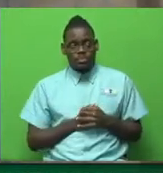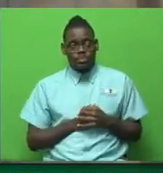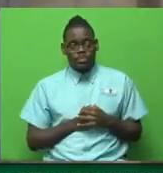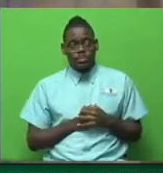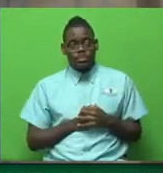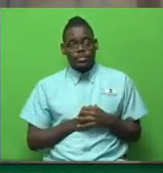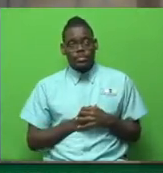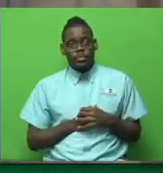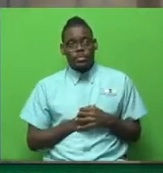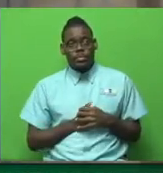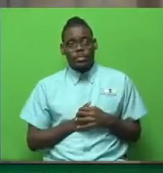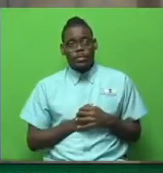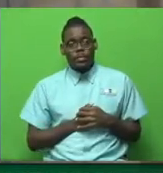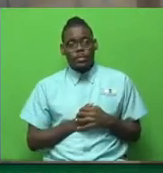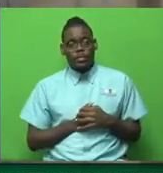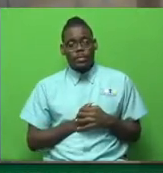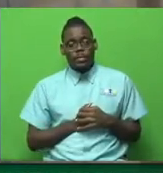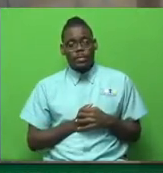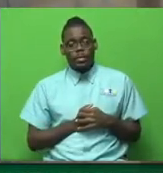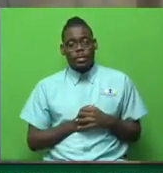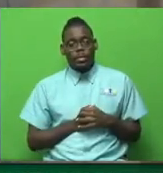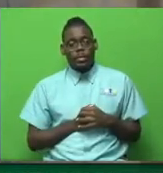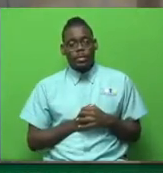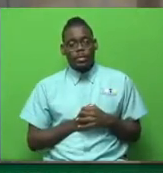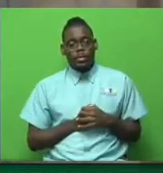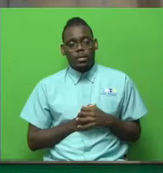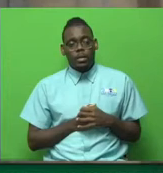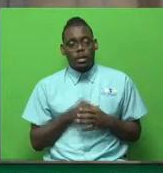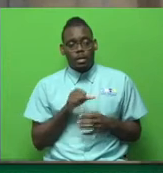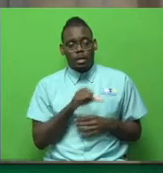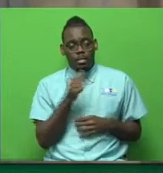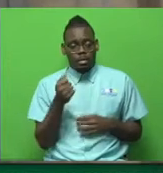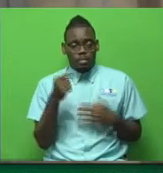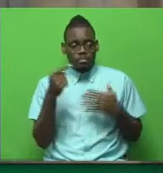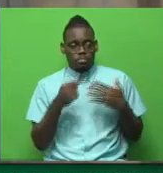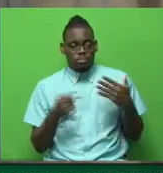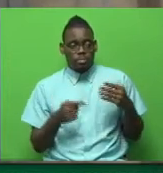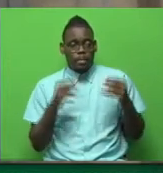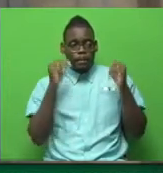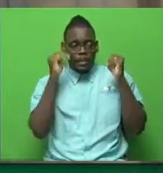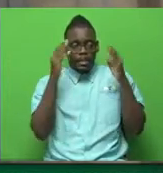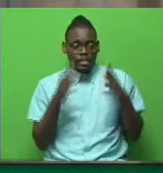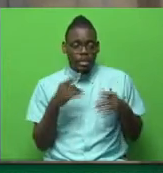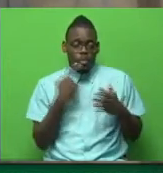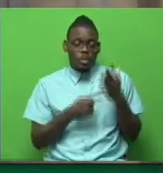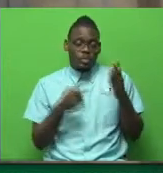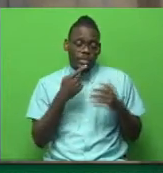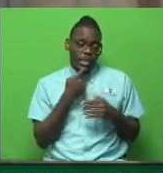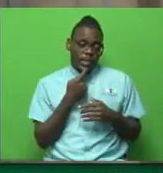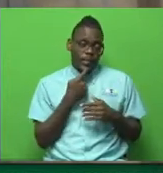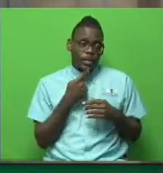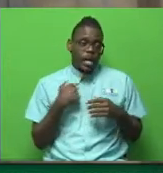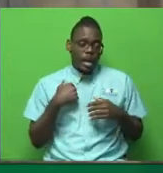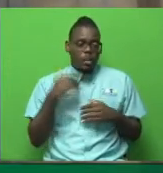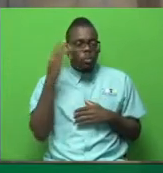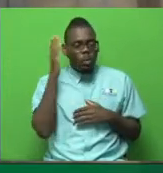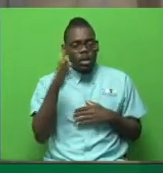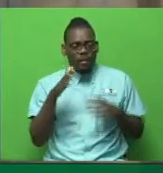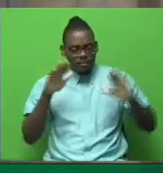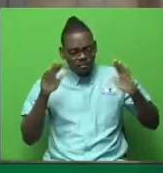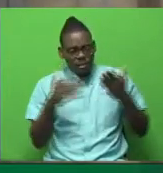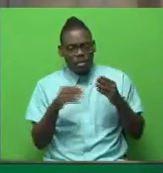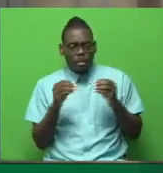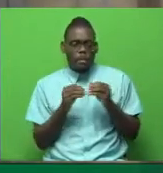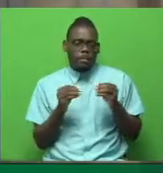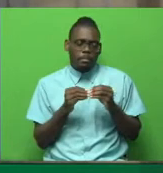the rest of what the minister has said I will um I will refute while I make my presentation so I would like to